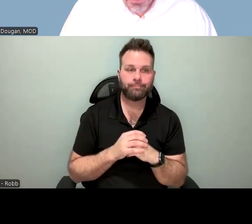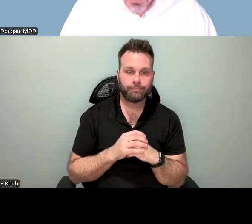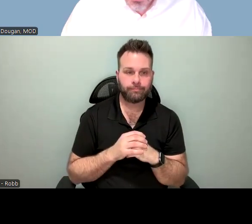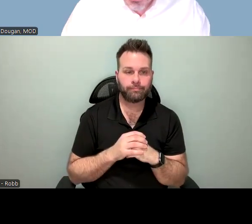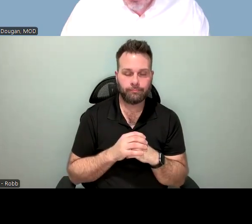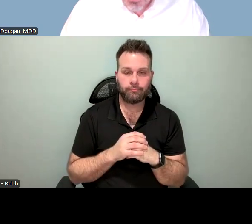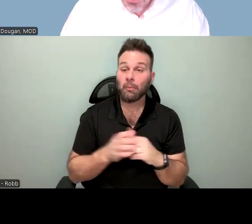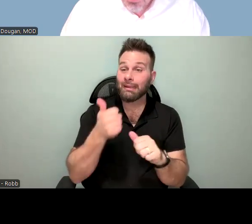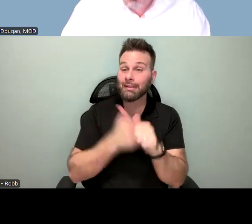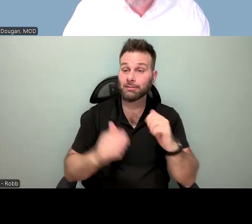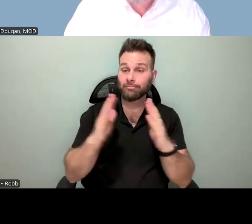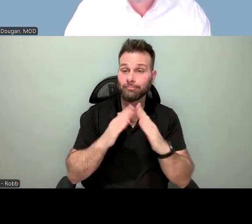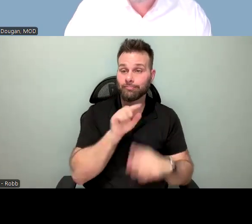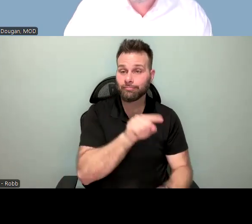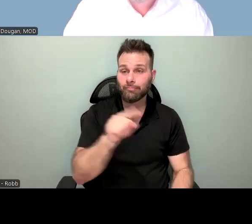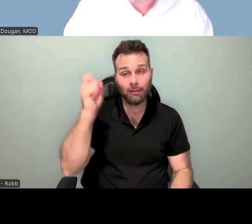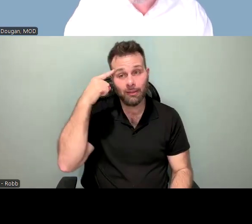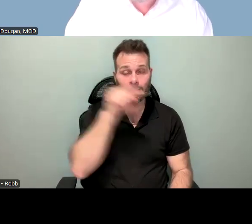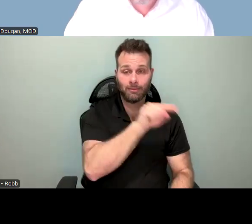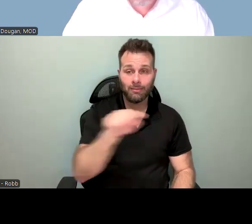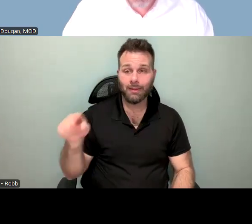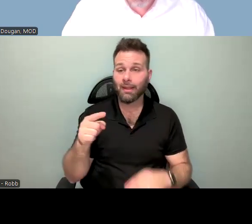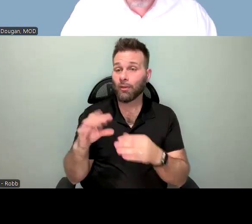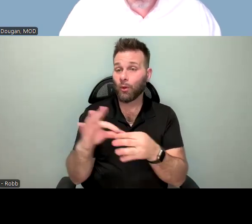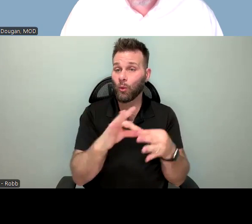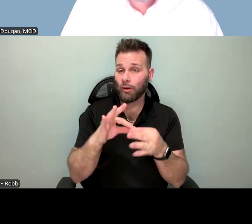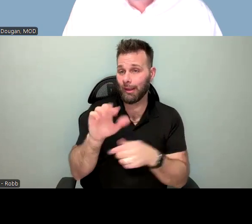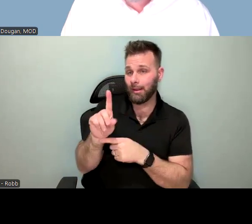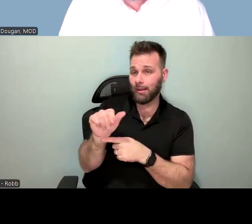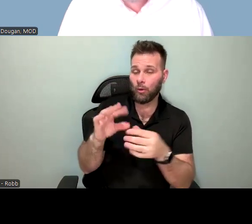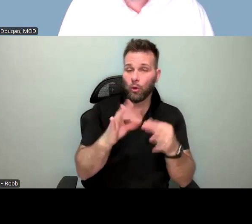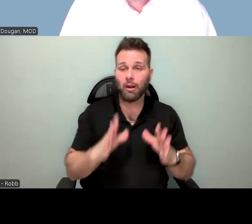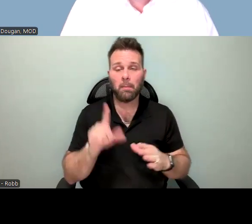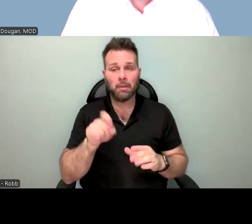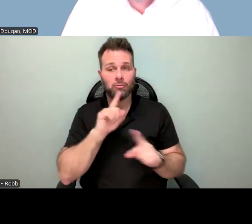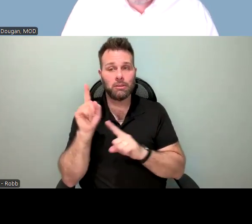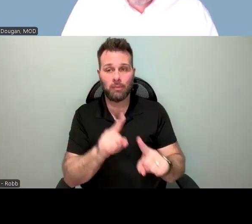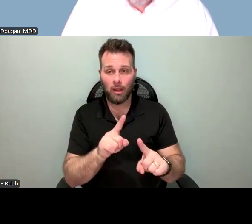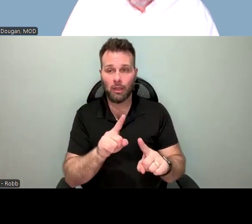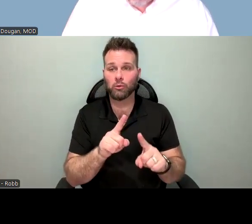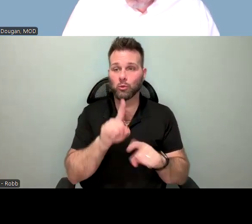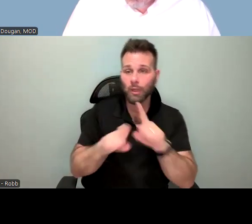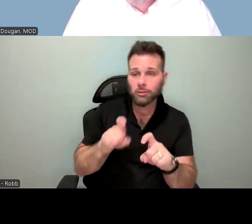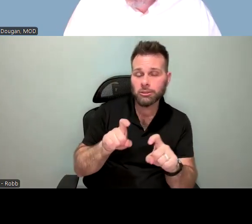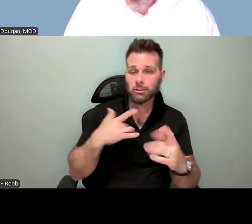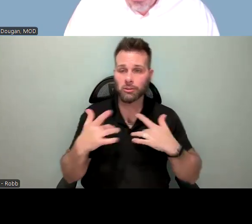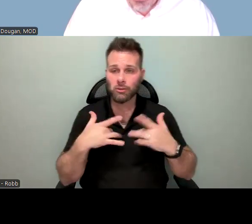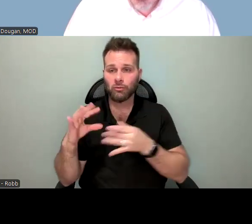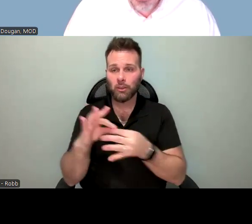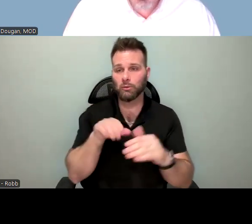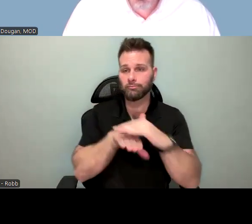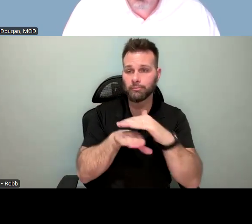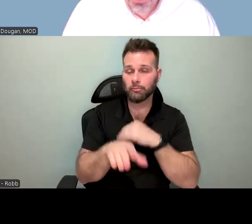In each municipality, the ADA coordinator is responsible for addressing questions and complaints related to accessibility, ensuring that the